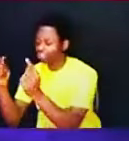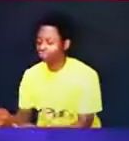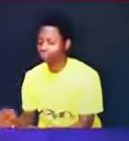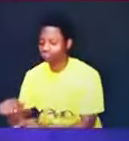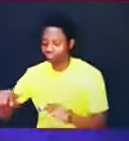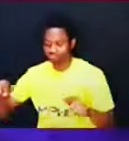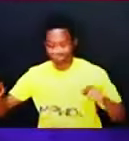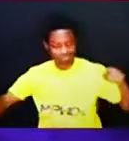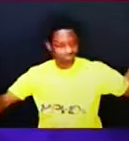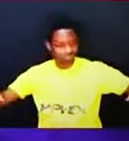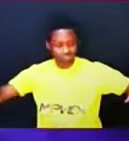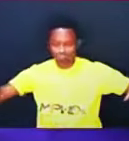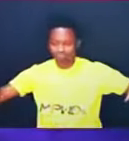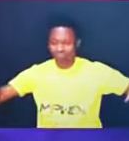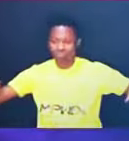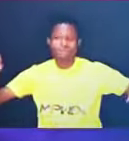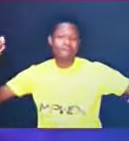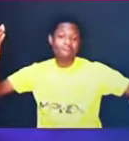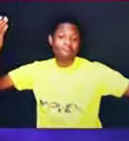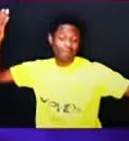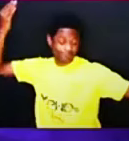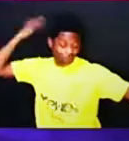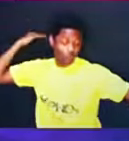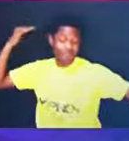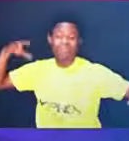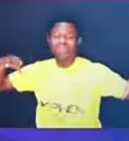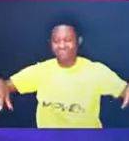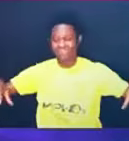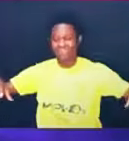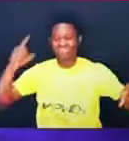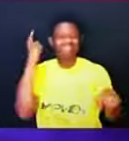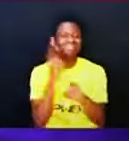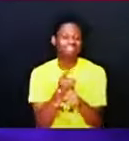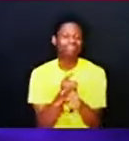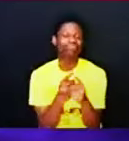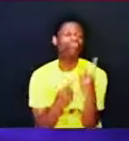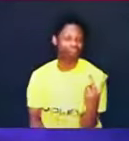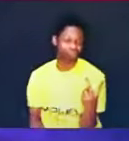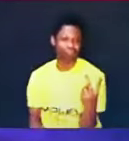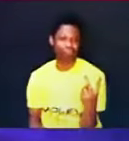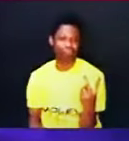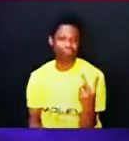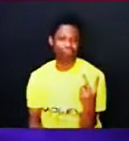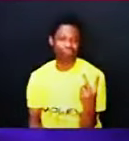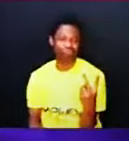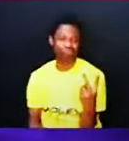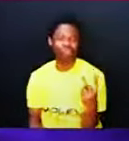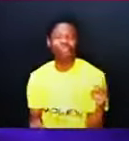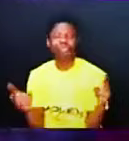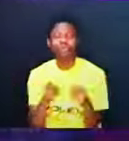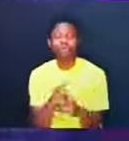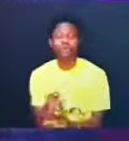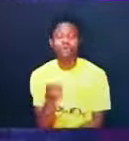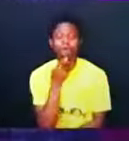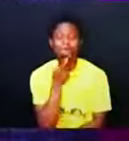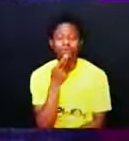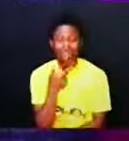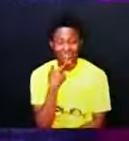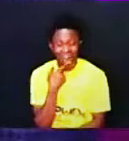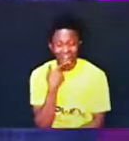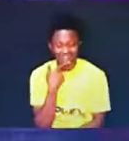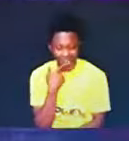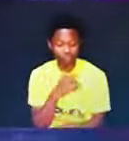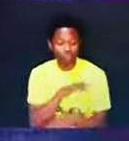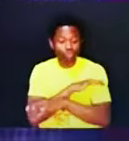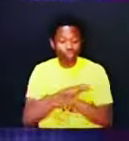mu nyina no na yache wo mu be mienu a eye Judafo ene amama emfo. So when Paul says that do not cause anyone to